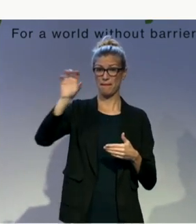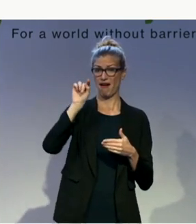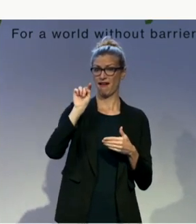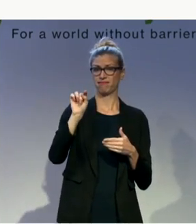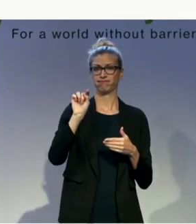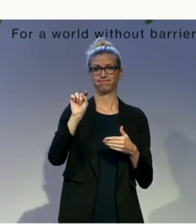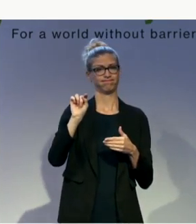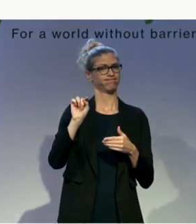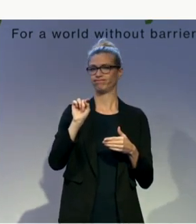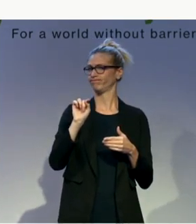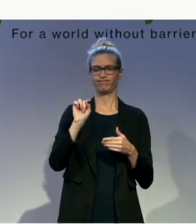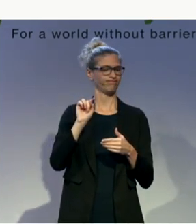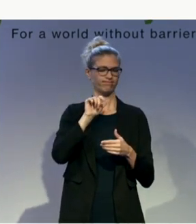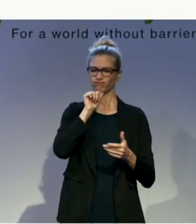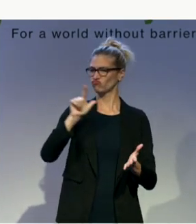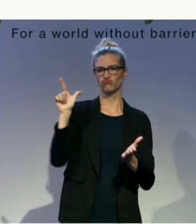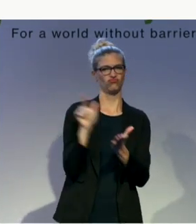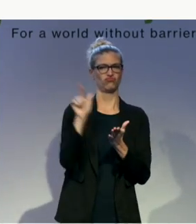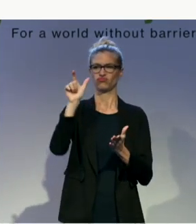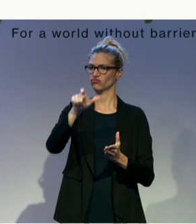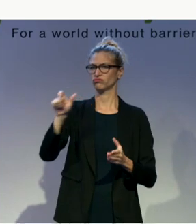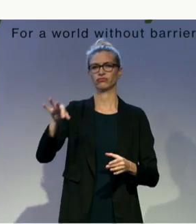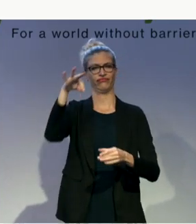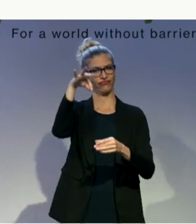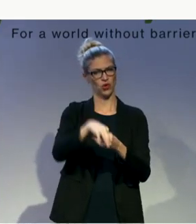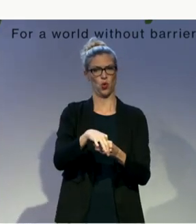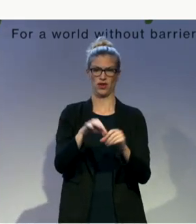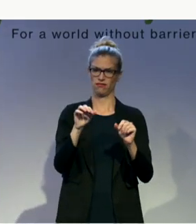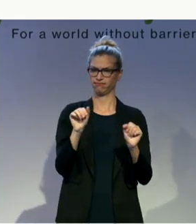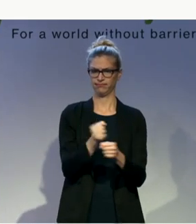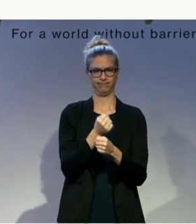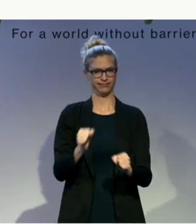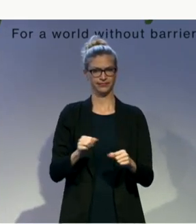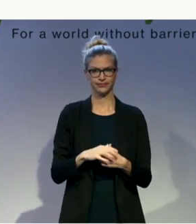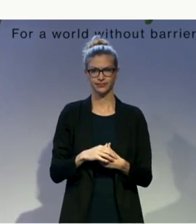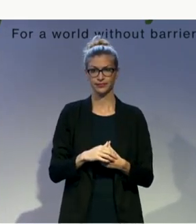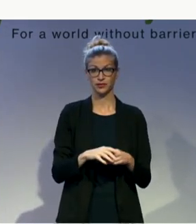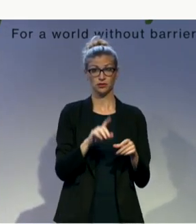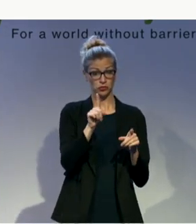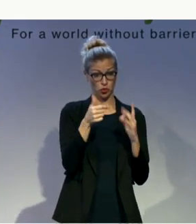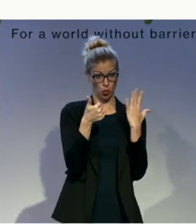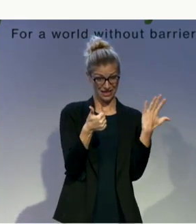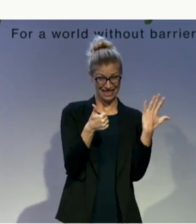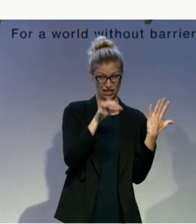6 European countries denied people the guardianship, the right to vote completely.